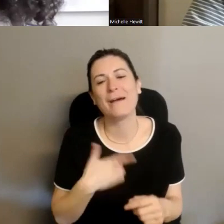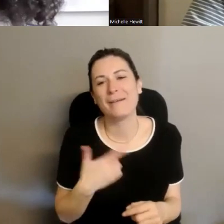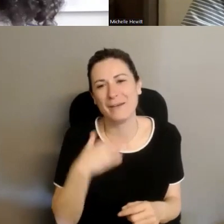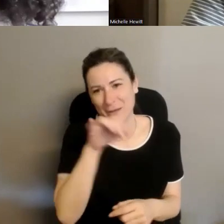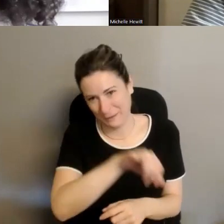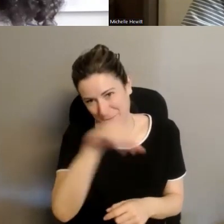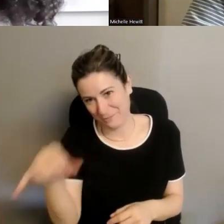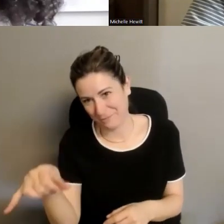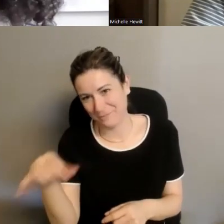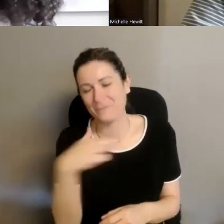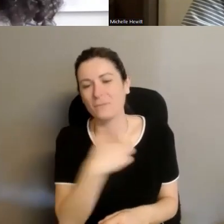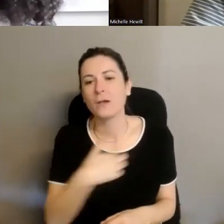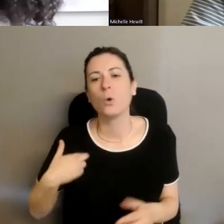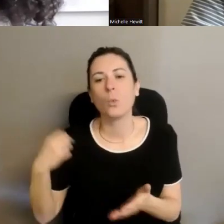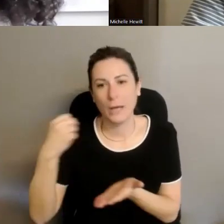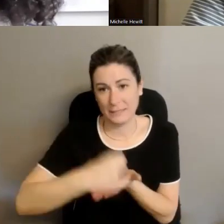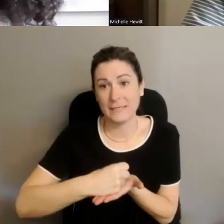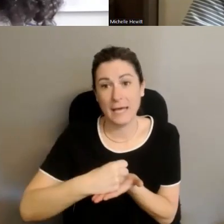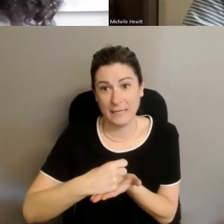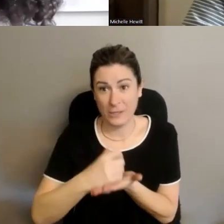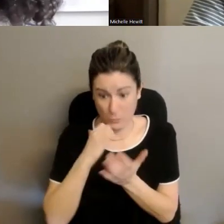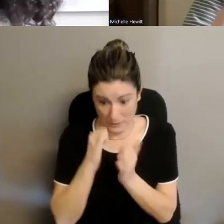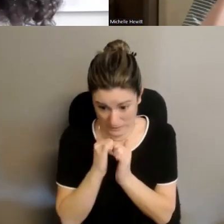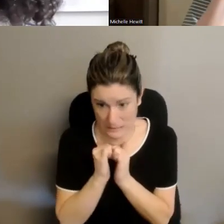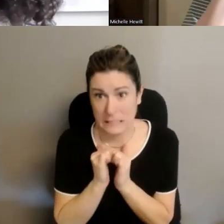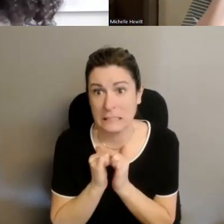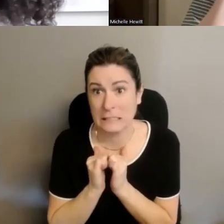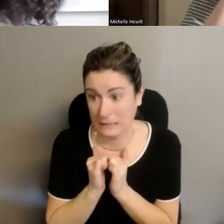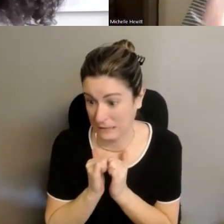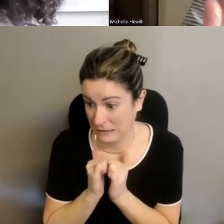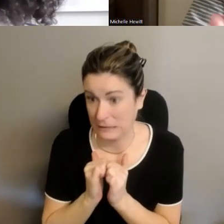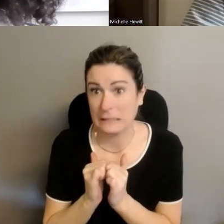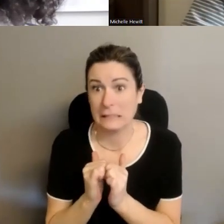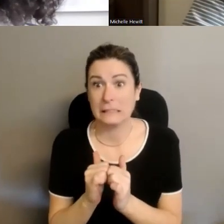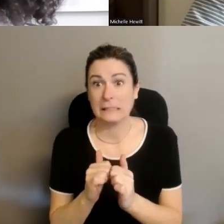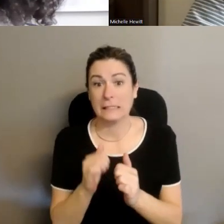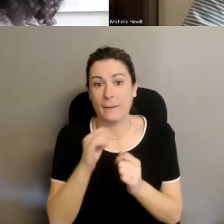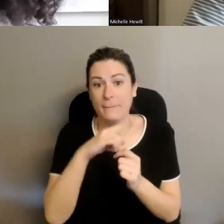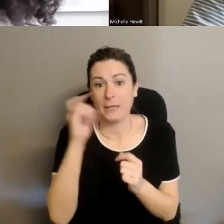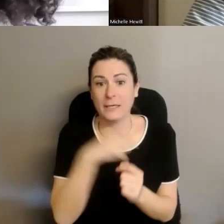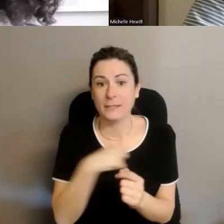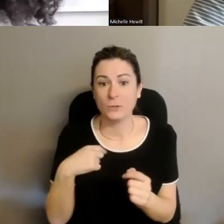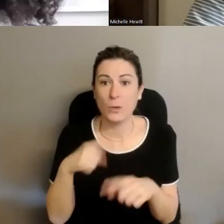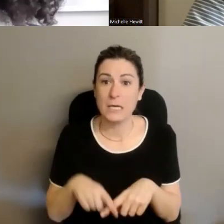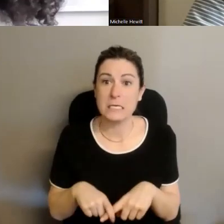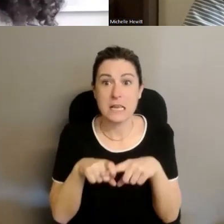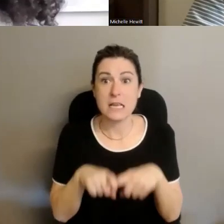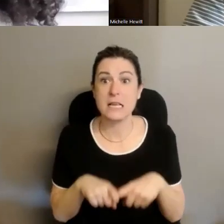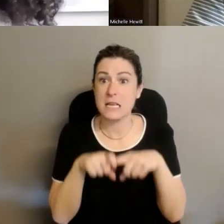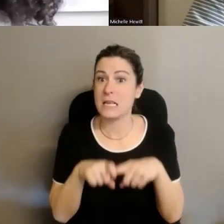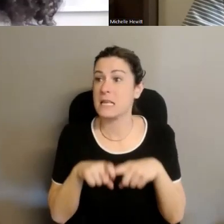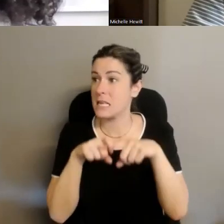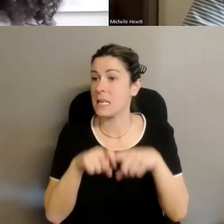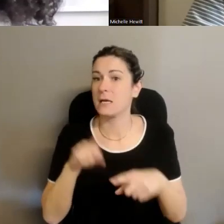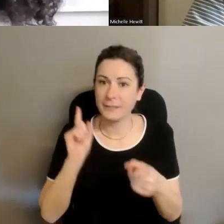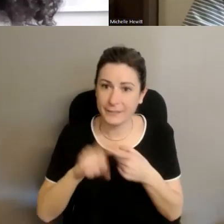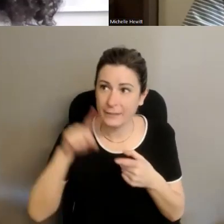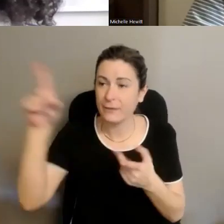know, as more than anything else, because we can't get onto anything else that people need